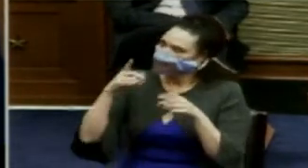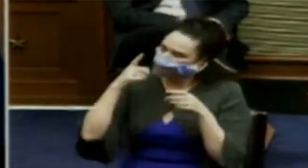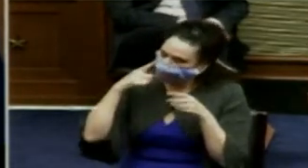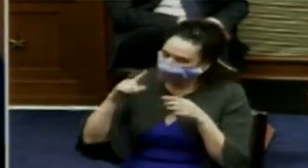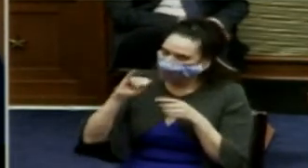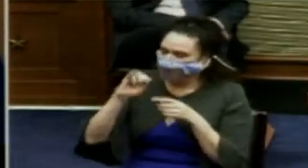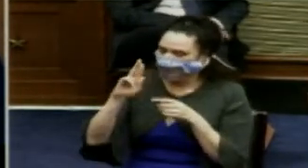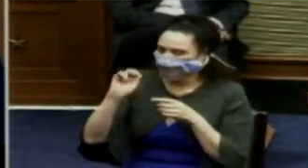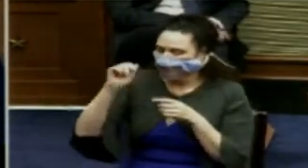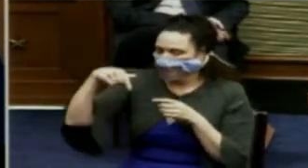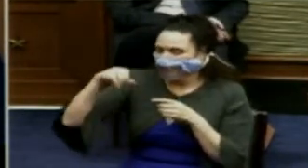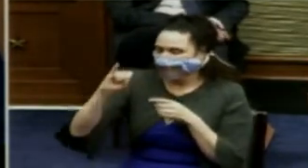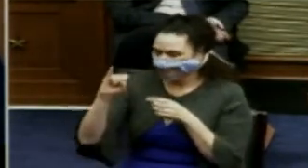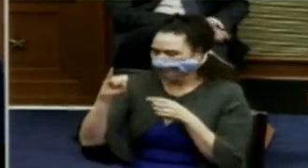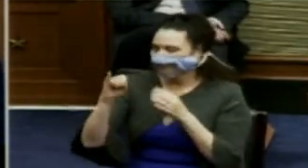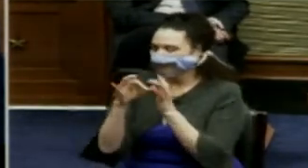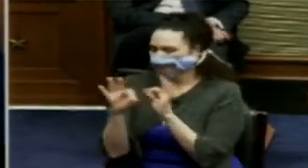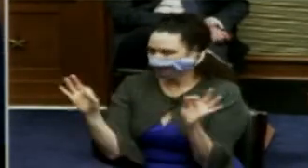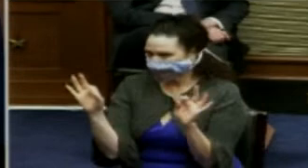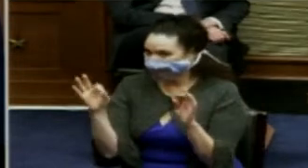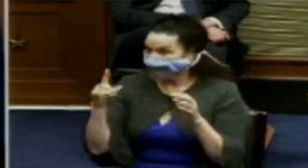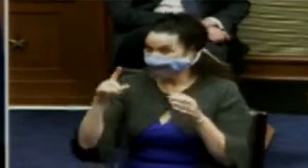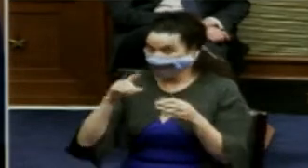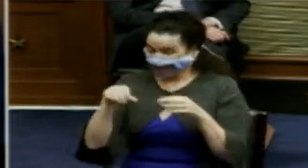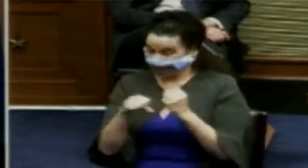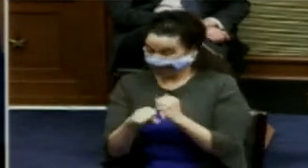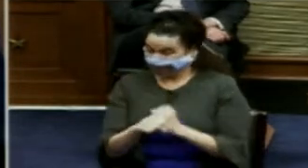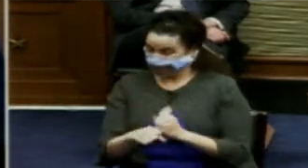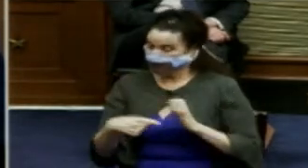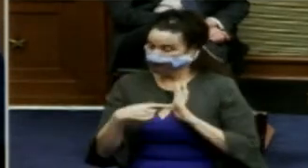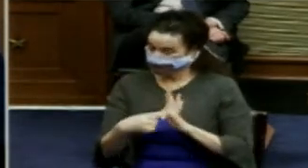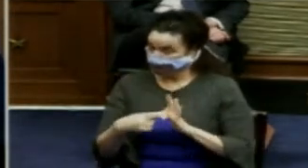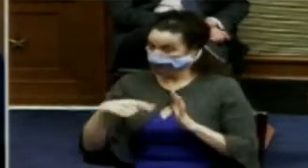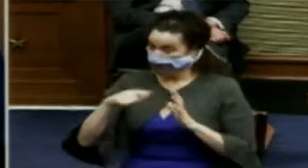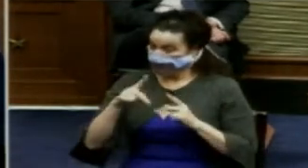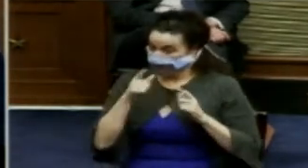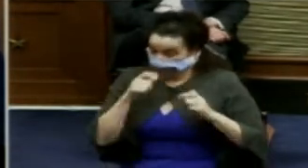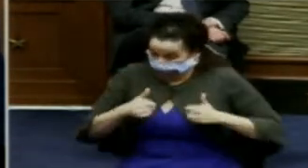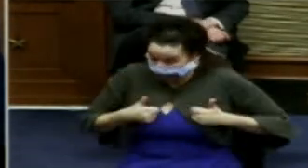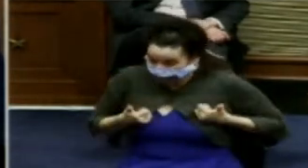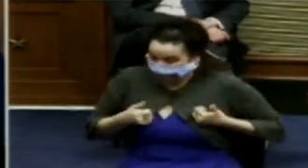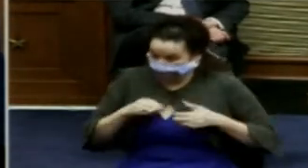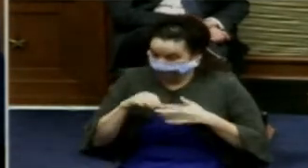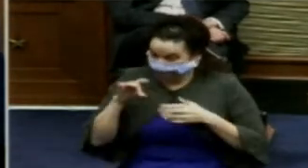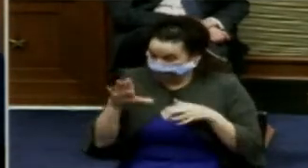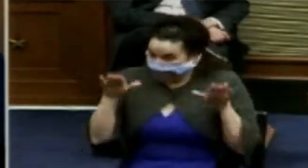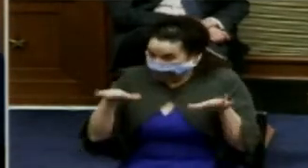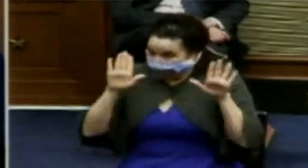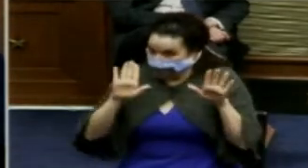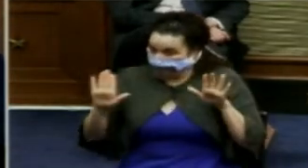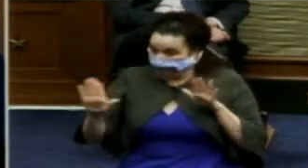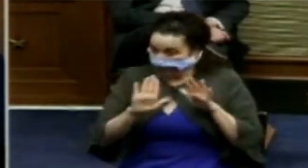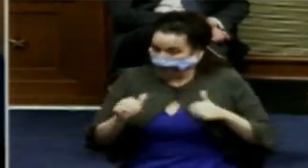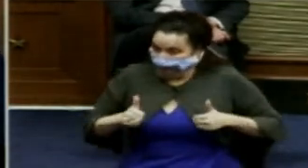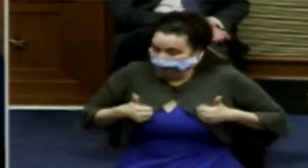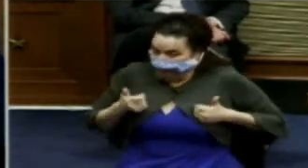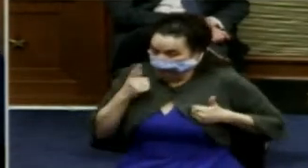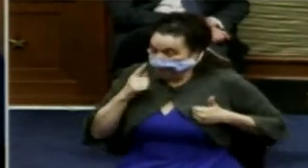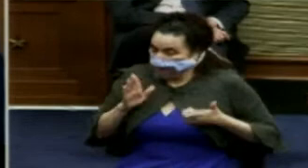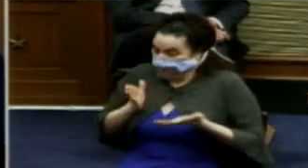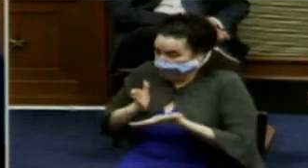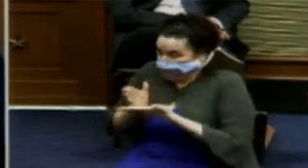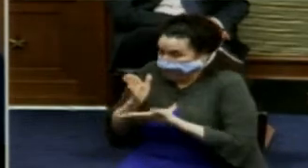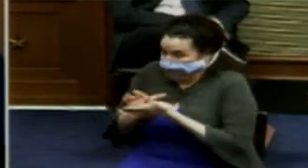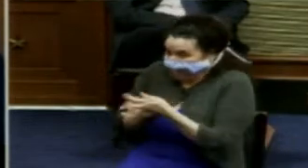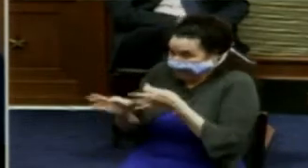These grim statistics demonstrate the price DC veterans have paid and continue to pay for the inalienable rights of others, even though we are denied